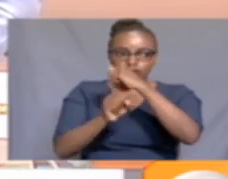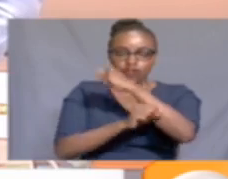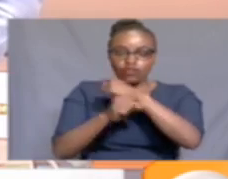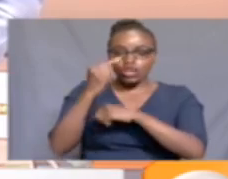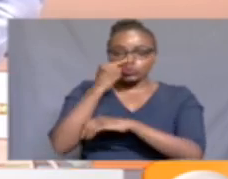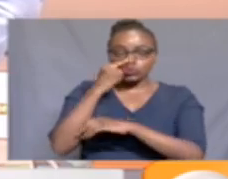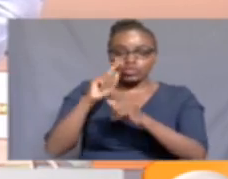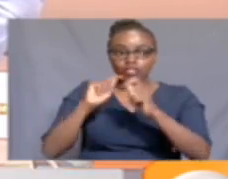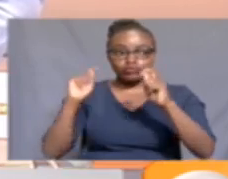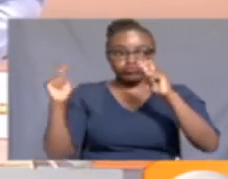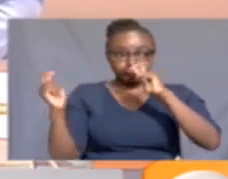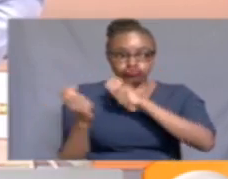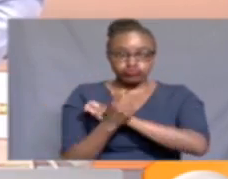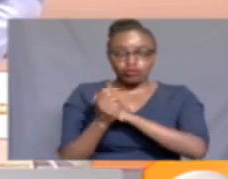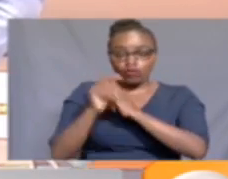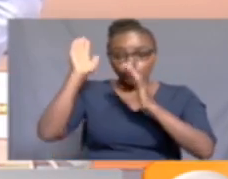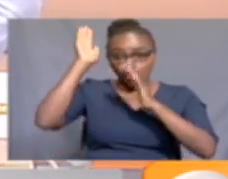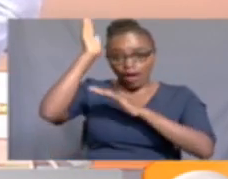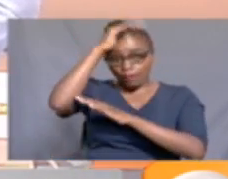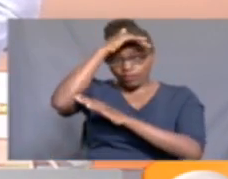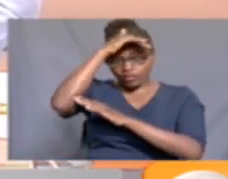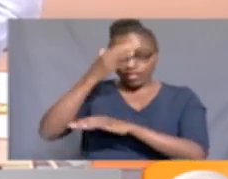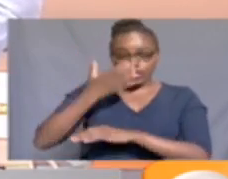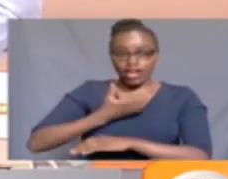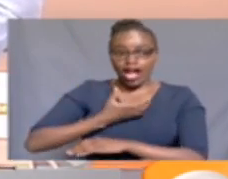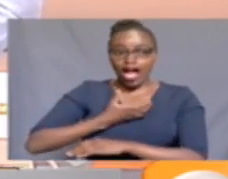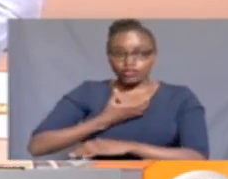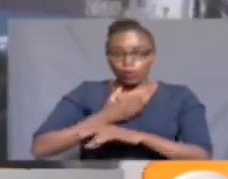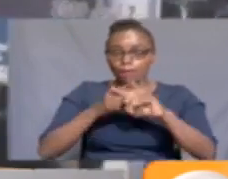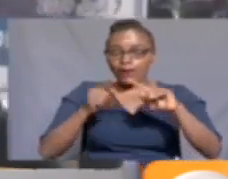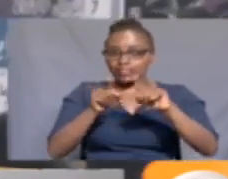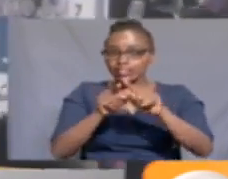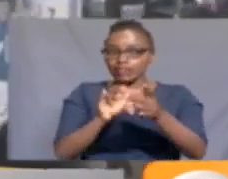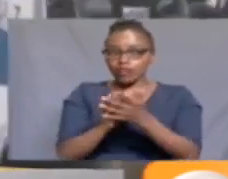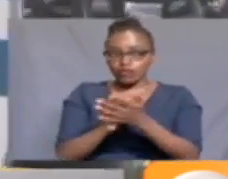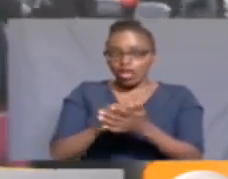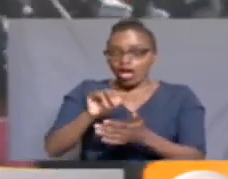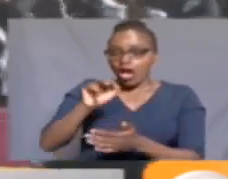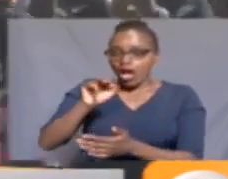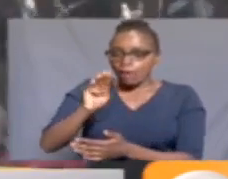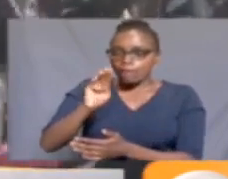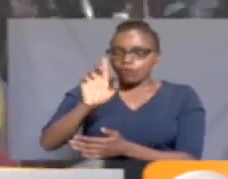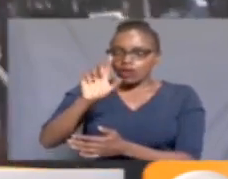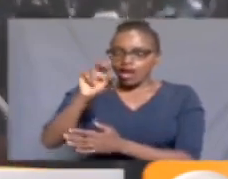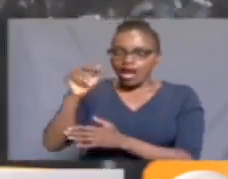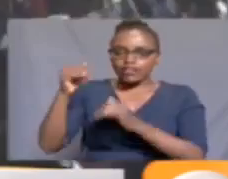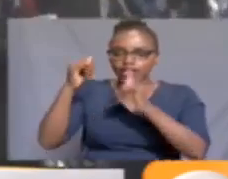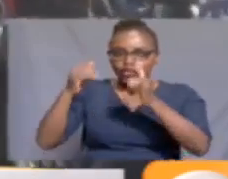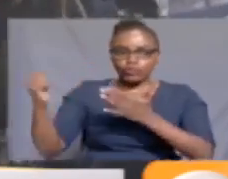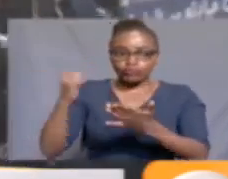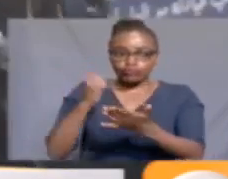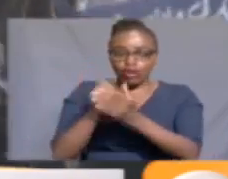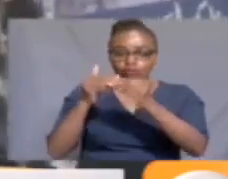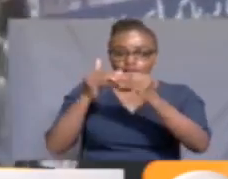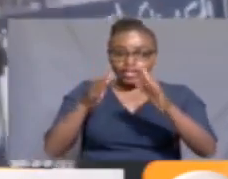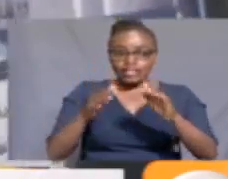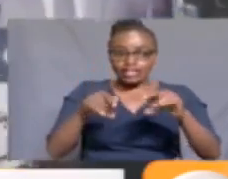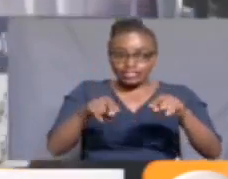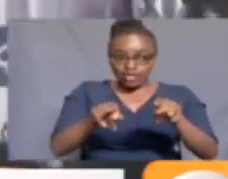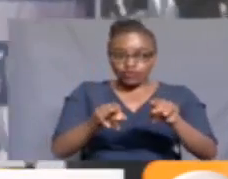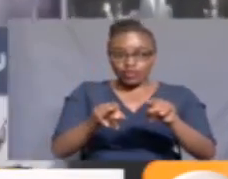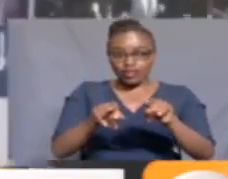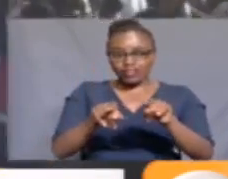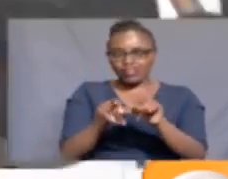Sudan's transitional military council. That's right. Although Burhan, the newly appointed interim leader, did lift the